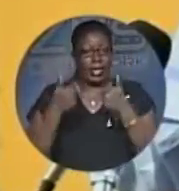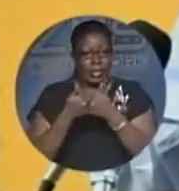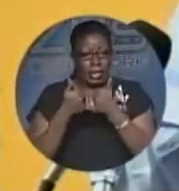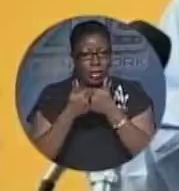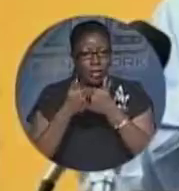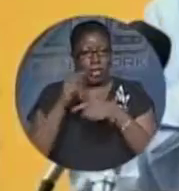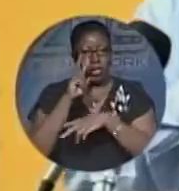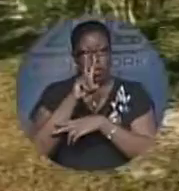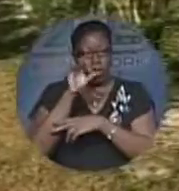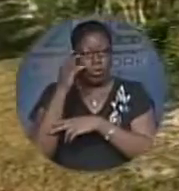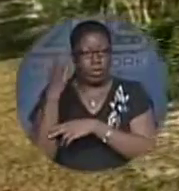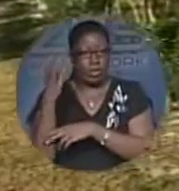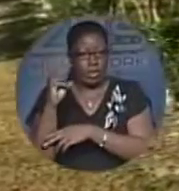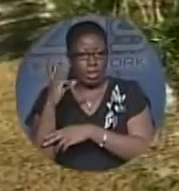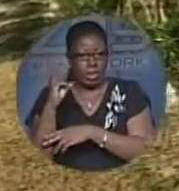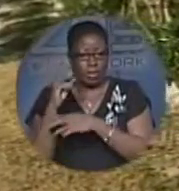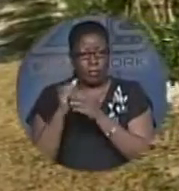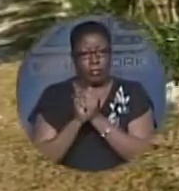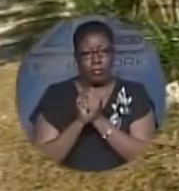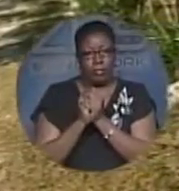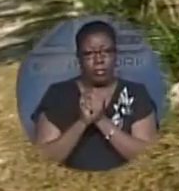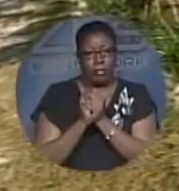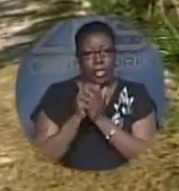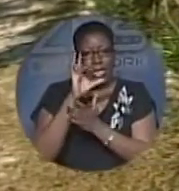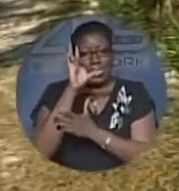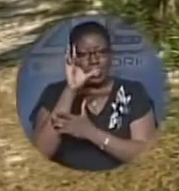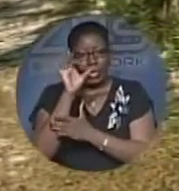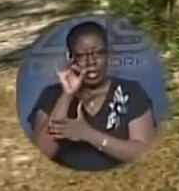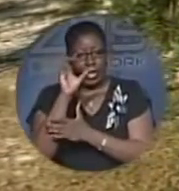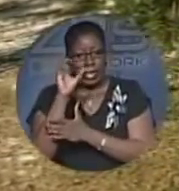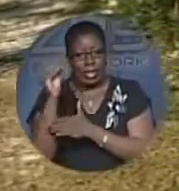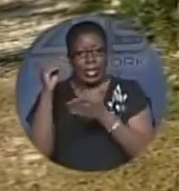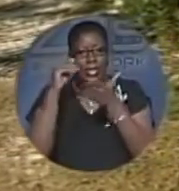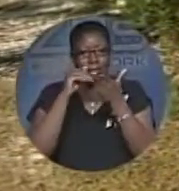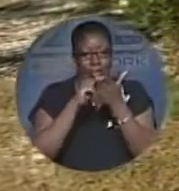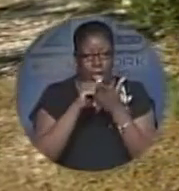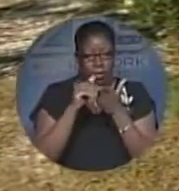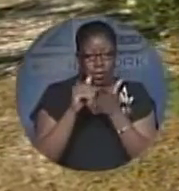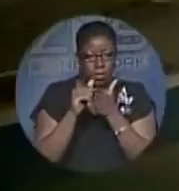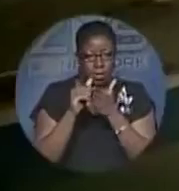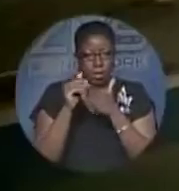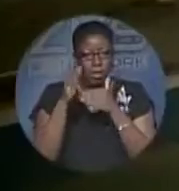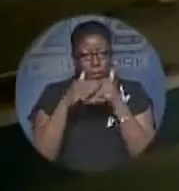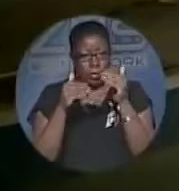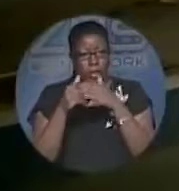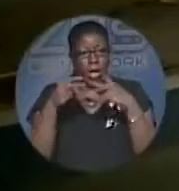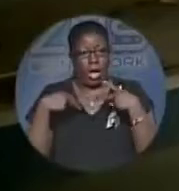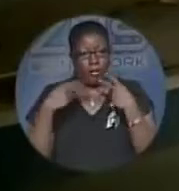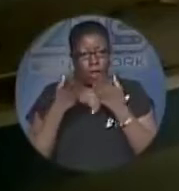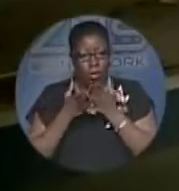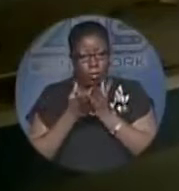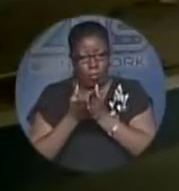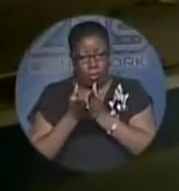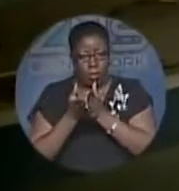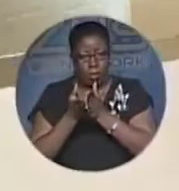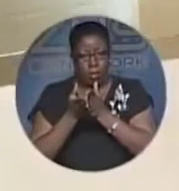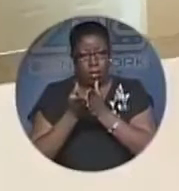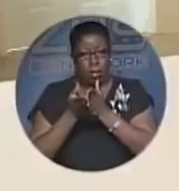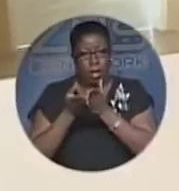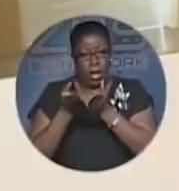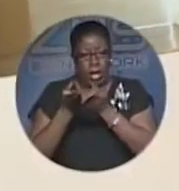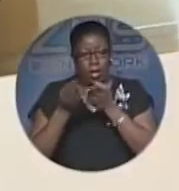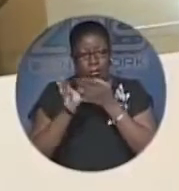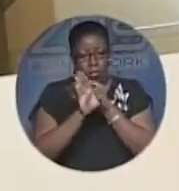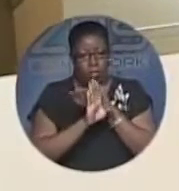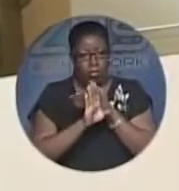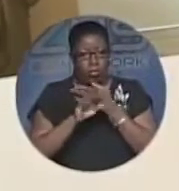in 2016. The $80,000 facility built at Bryland Park features a boat storage room and a classroom